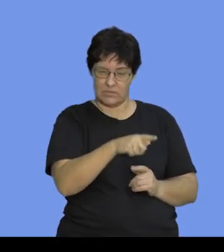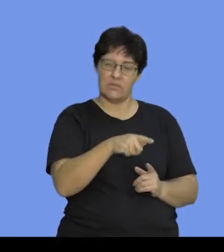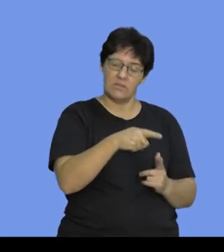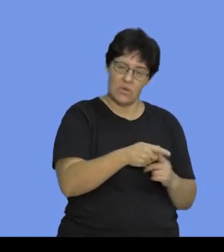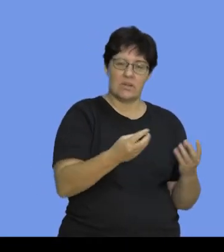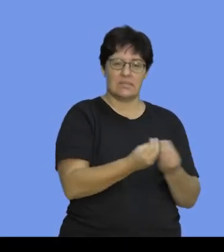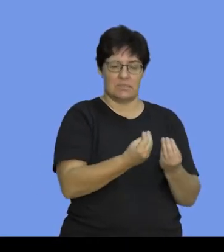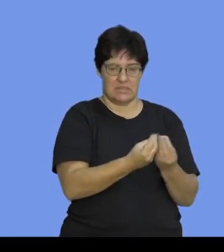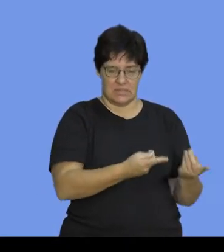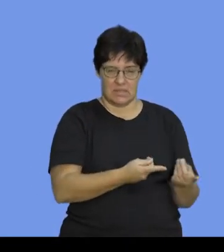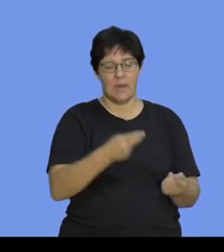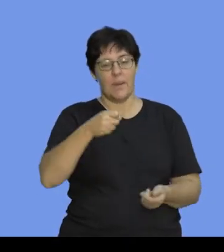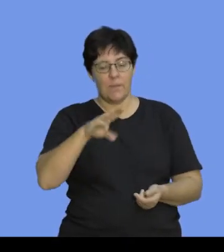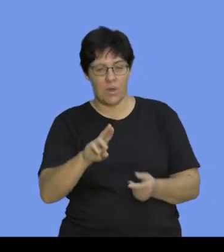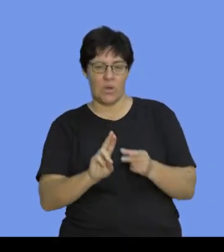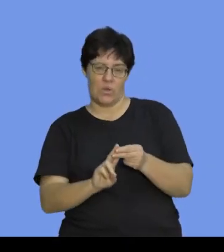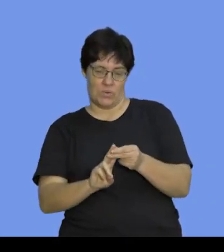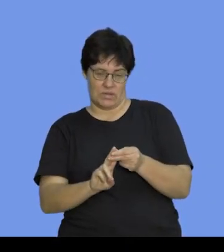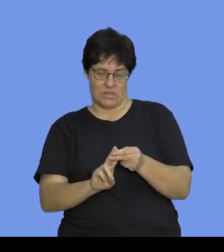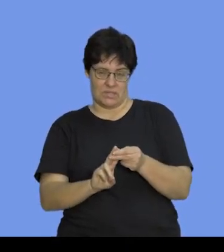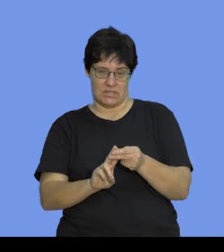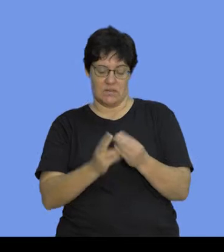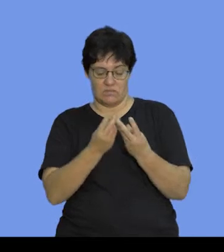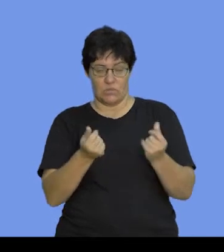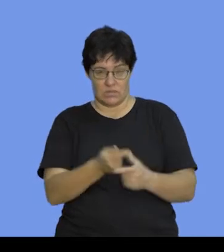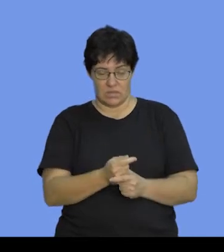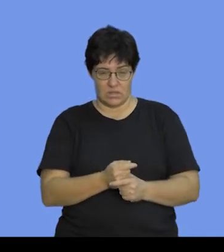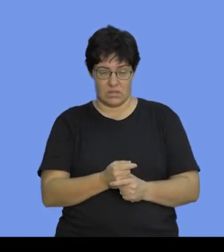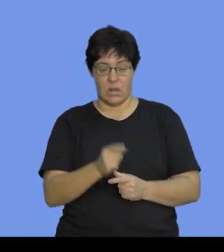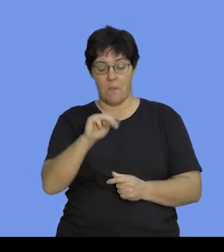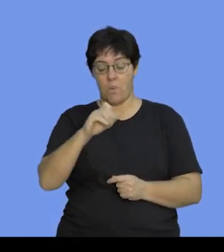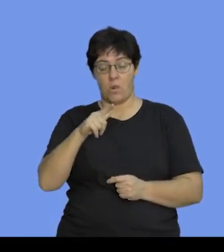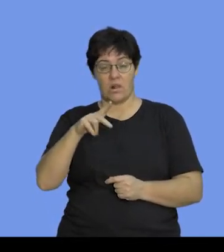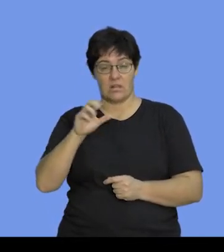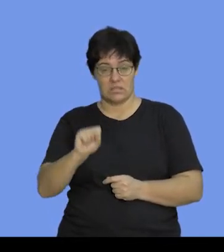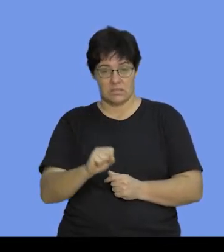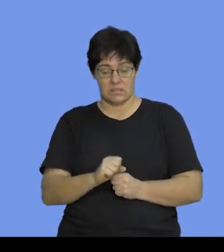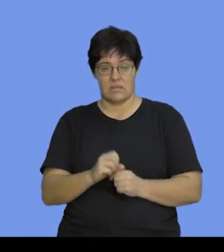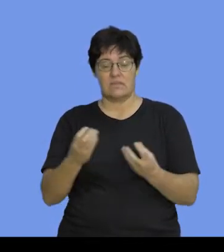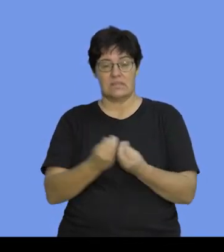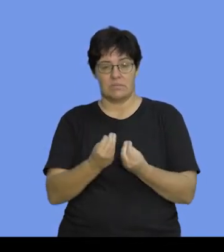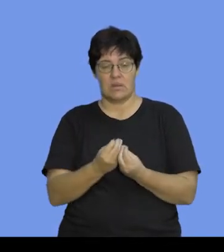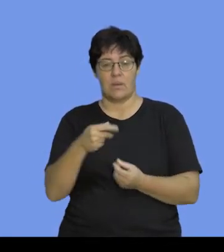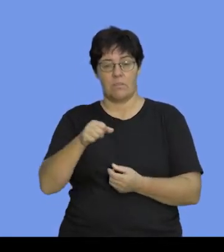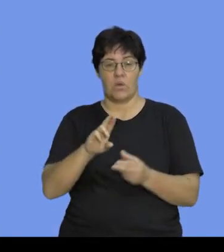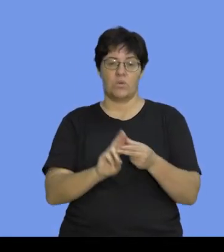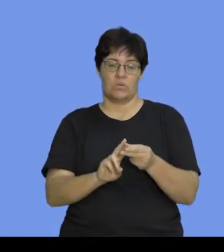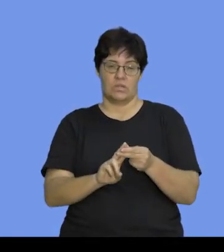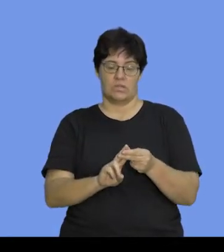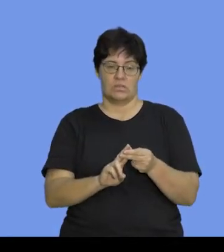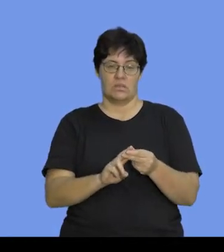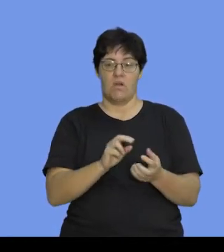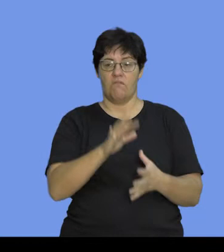it's the moles of substance per unit volume of solution. So it's the moles of substance per unit